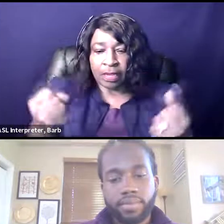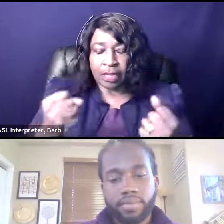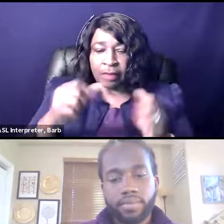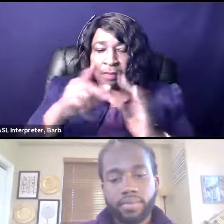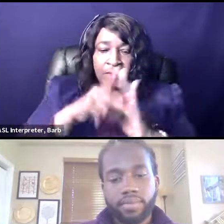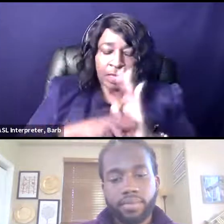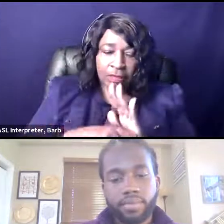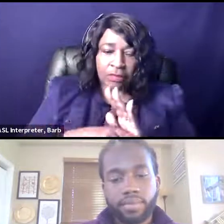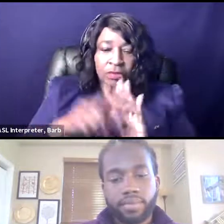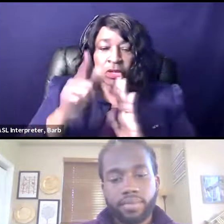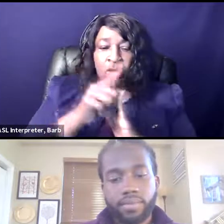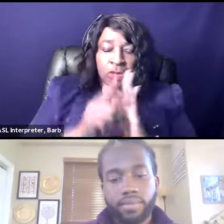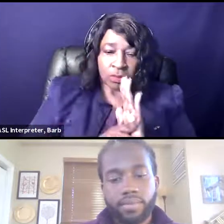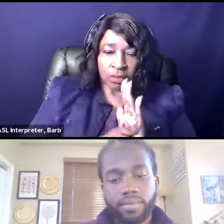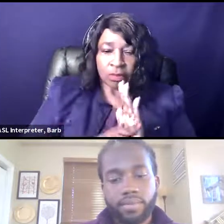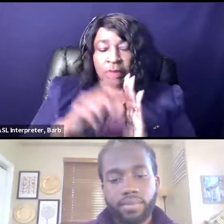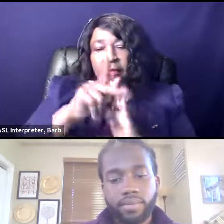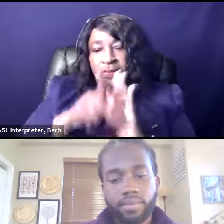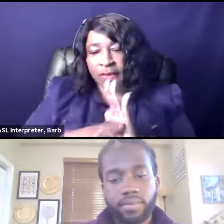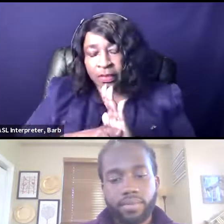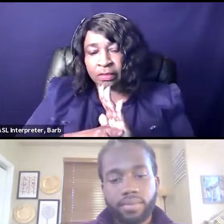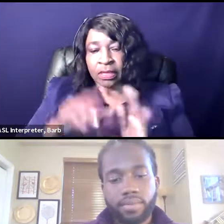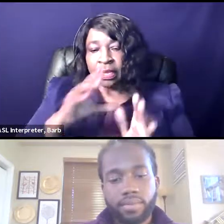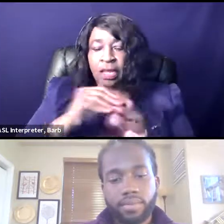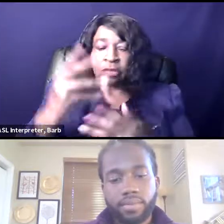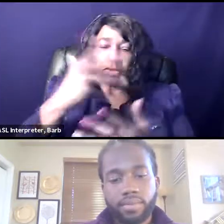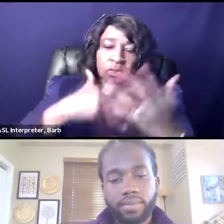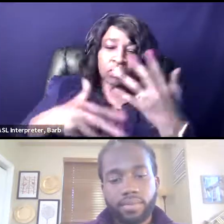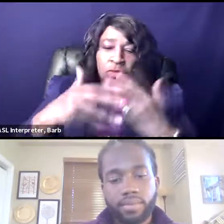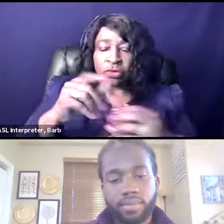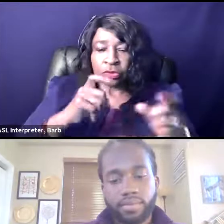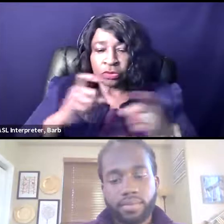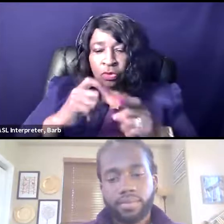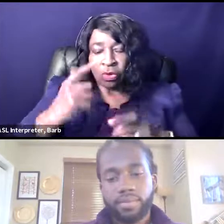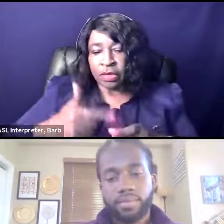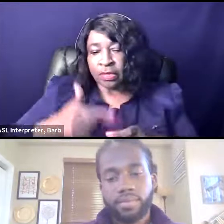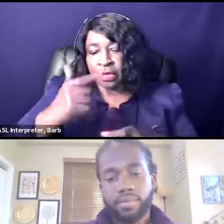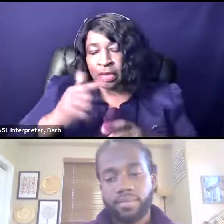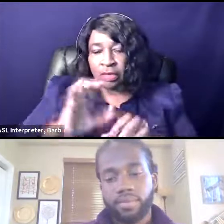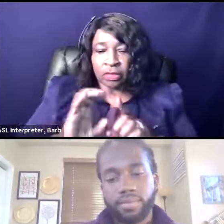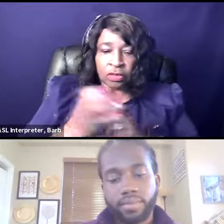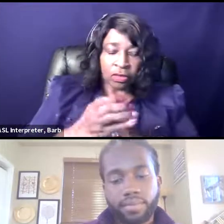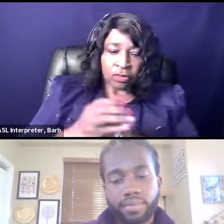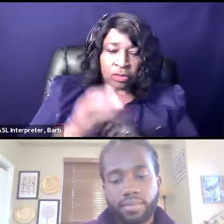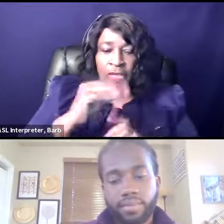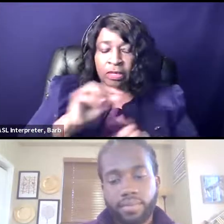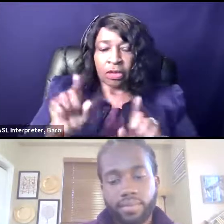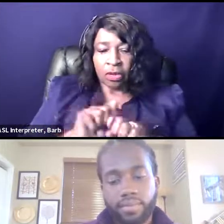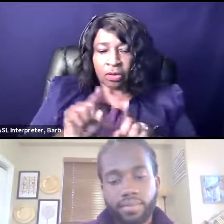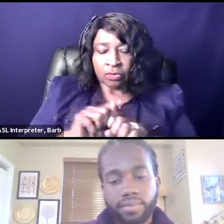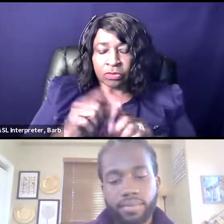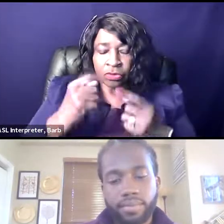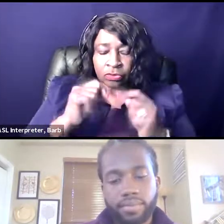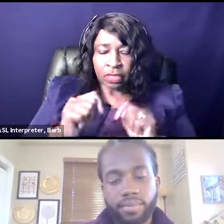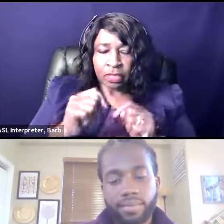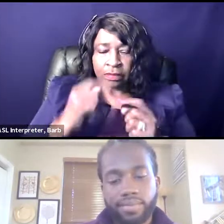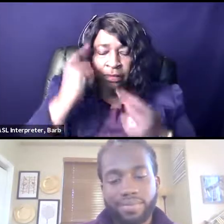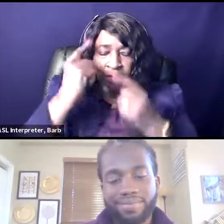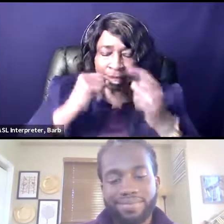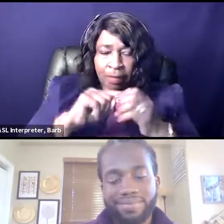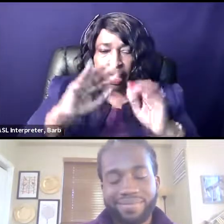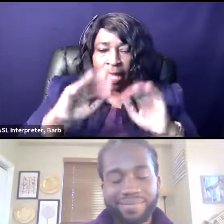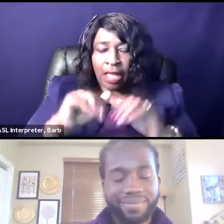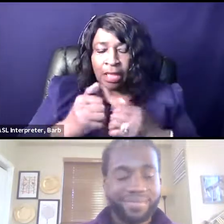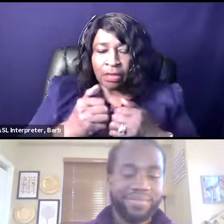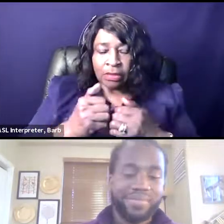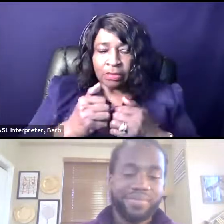social control, race, ethnicity, gun culture, and alternatives to arrest and incarceration. So he is an up-and-coming scholar to know. Check